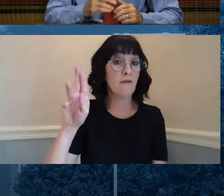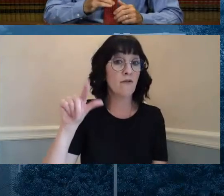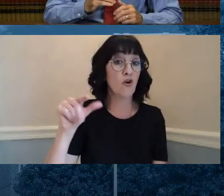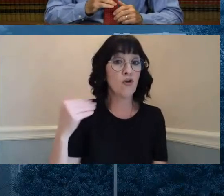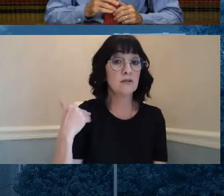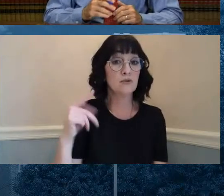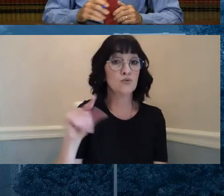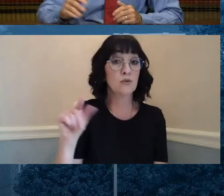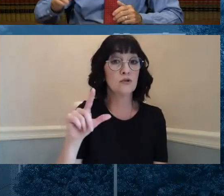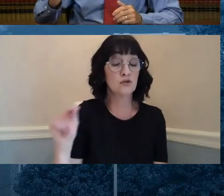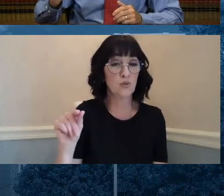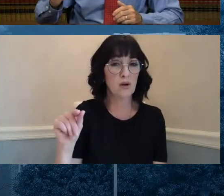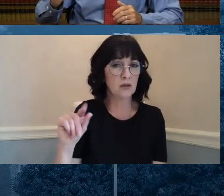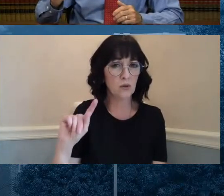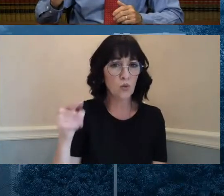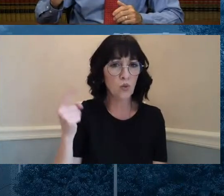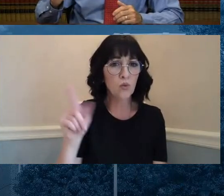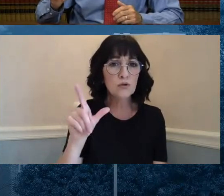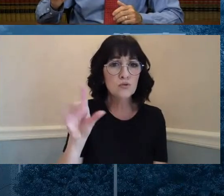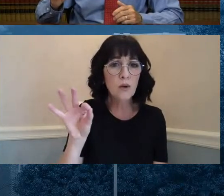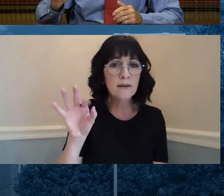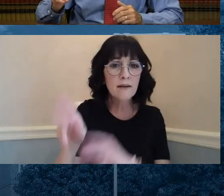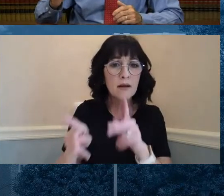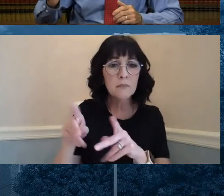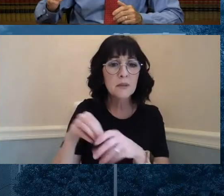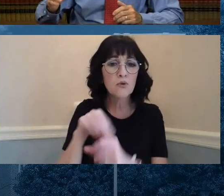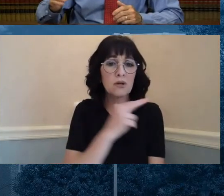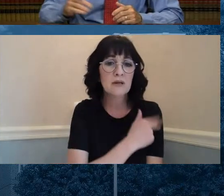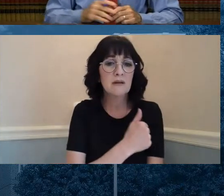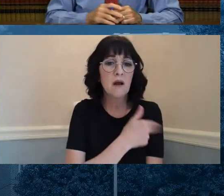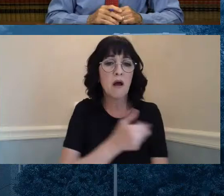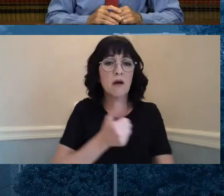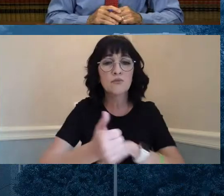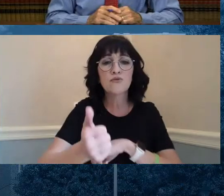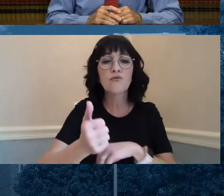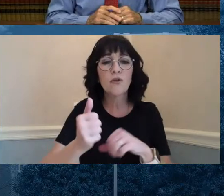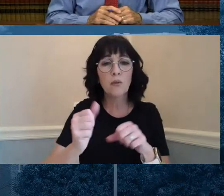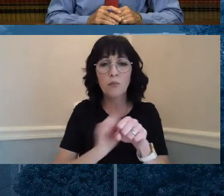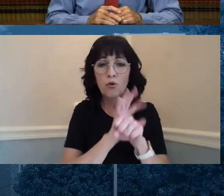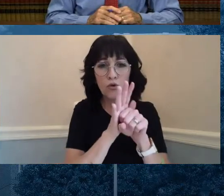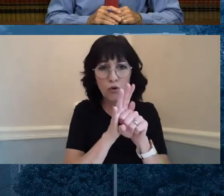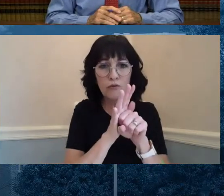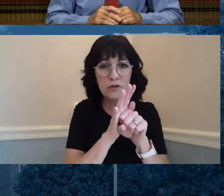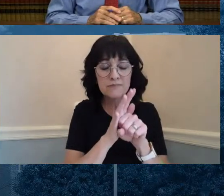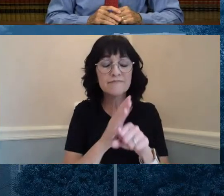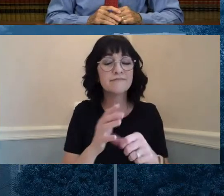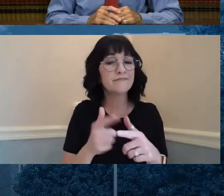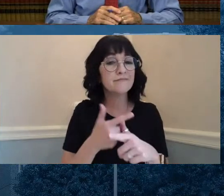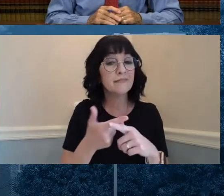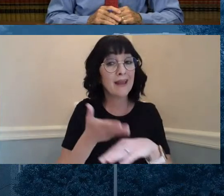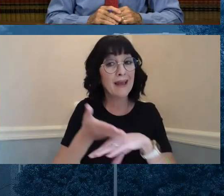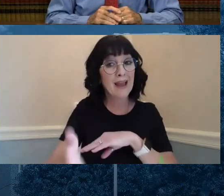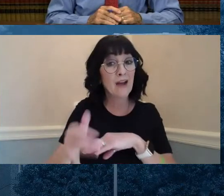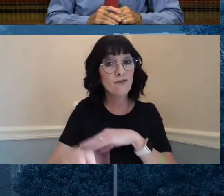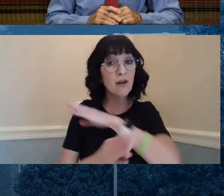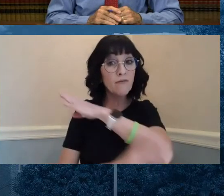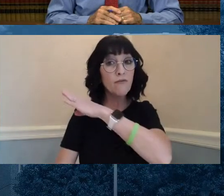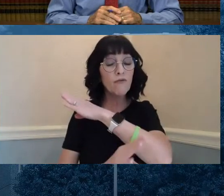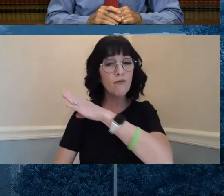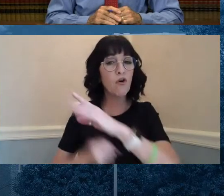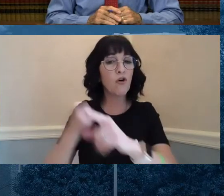there. And then we saw the uptick in cases and hospitalizations once again as we got